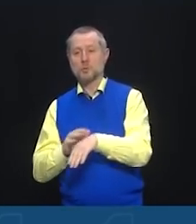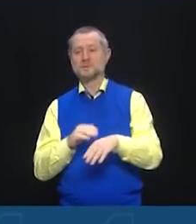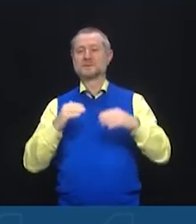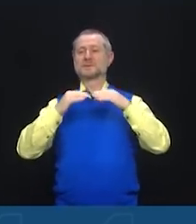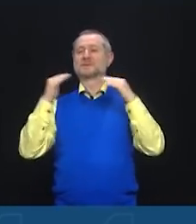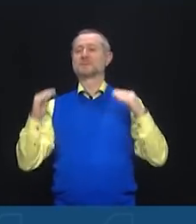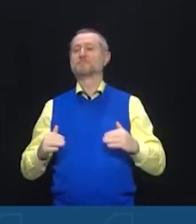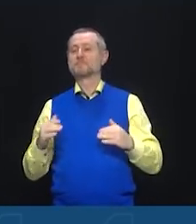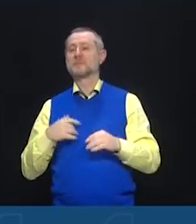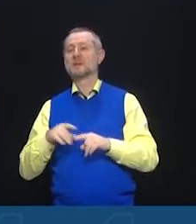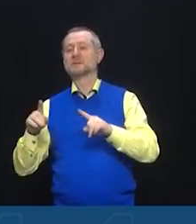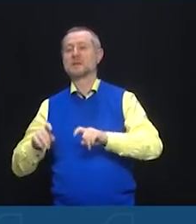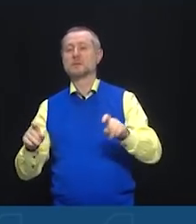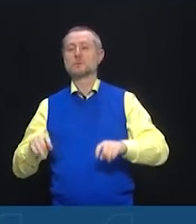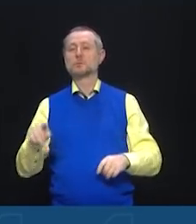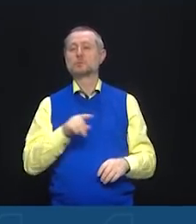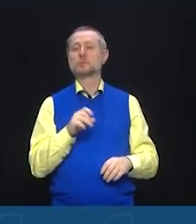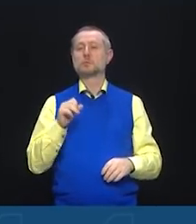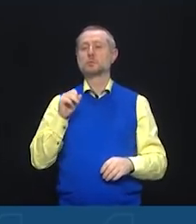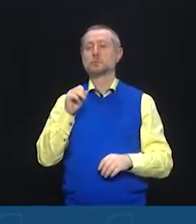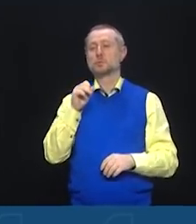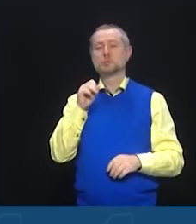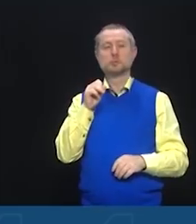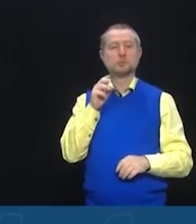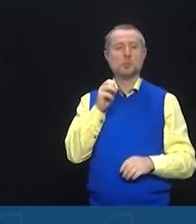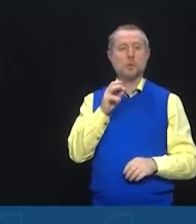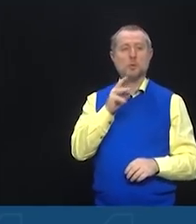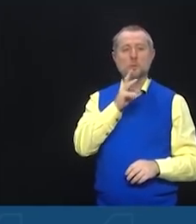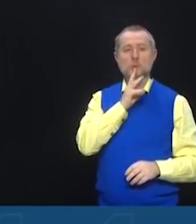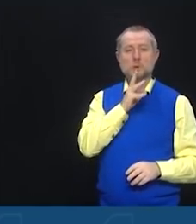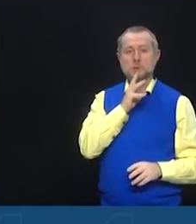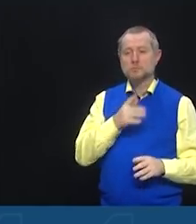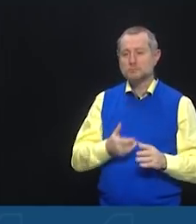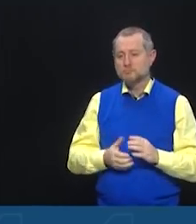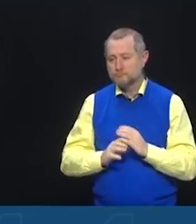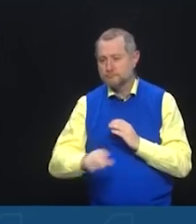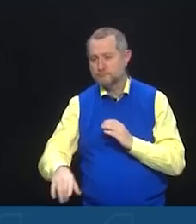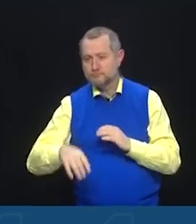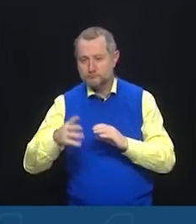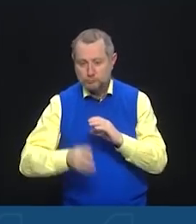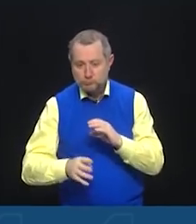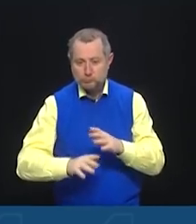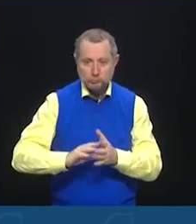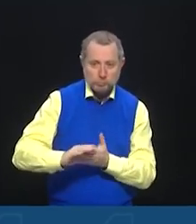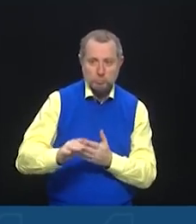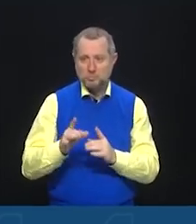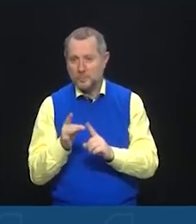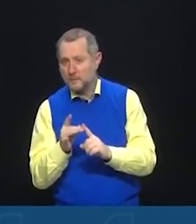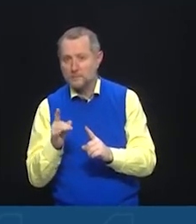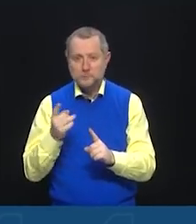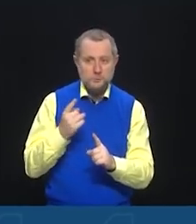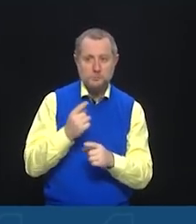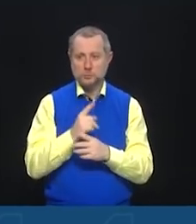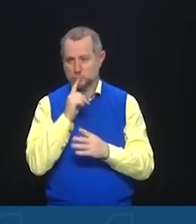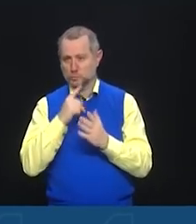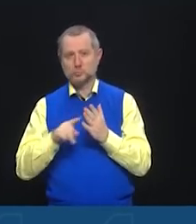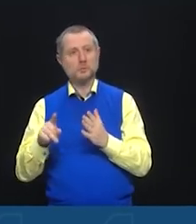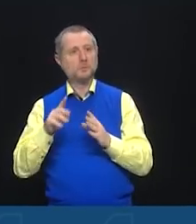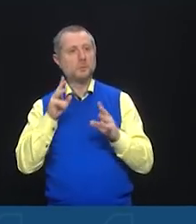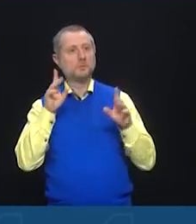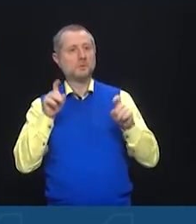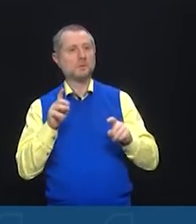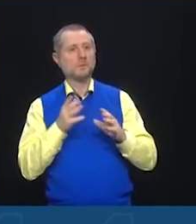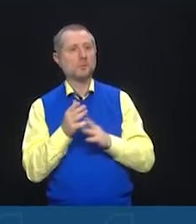surveillance, an area that is fairly new, but we can monitor whether or not there's any spike in cases. Even if people aren't getting tested as